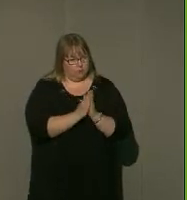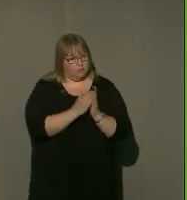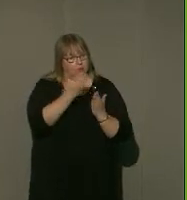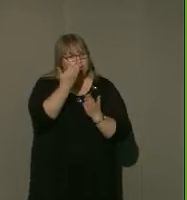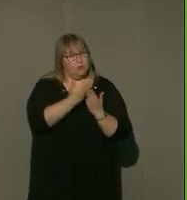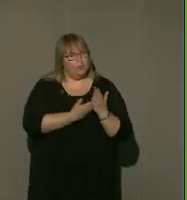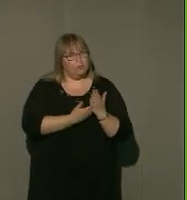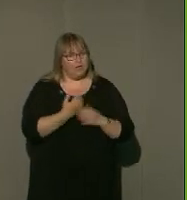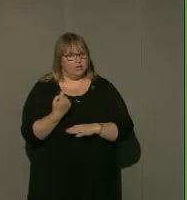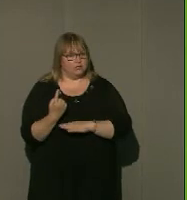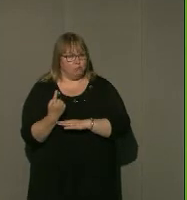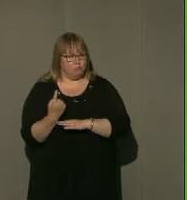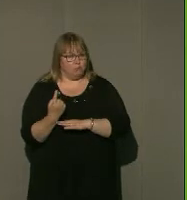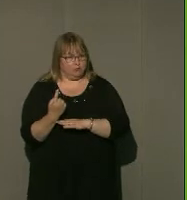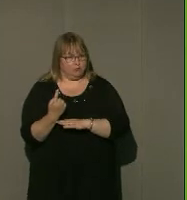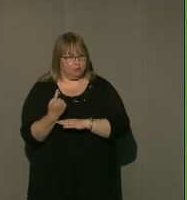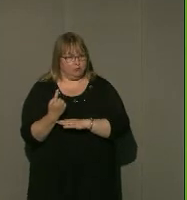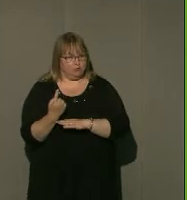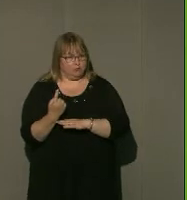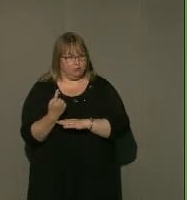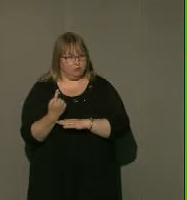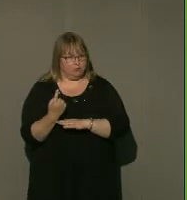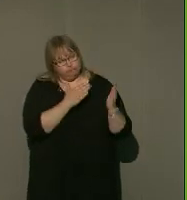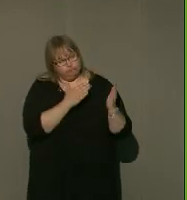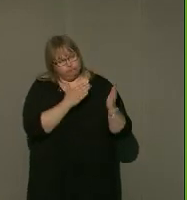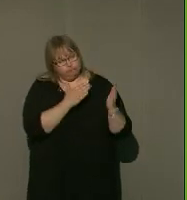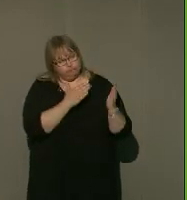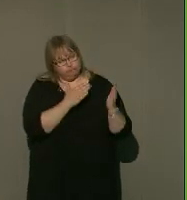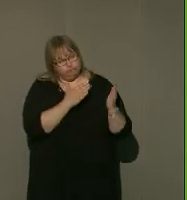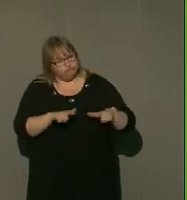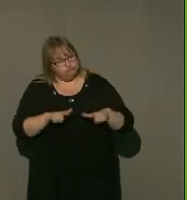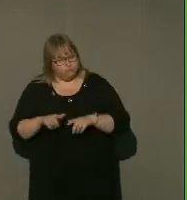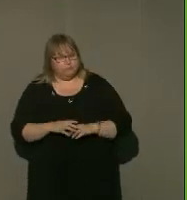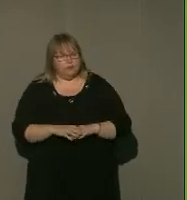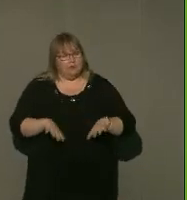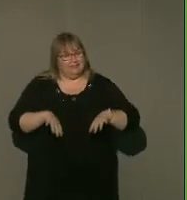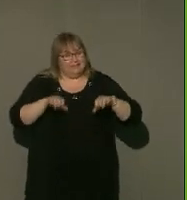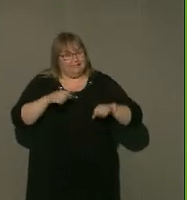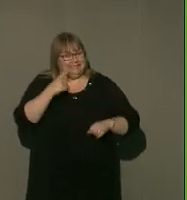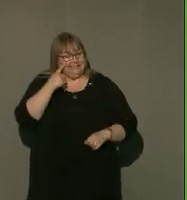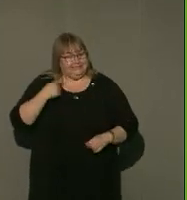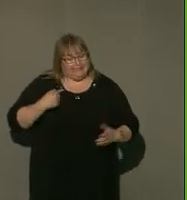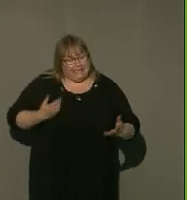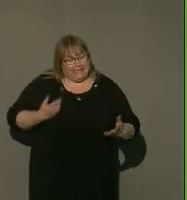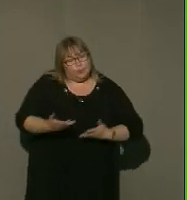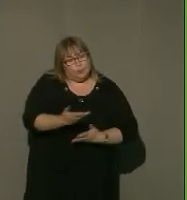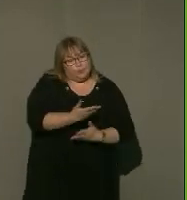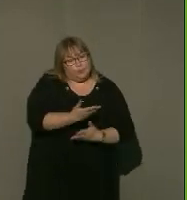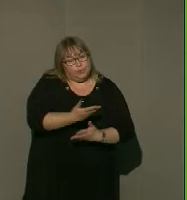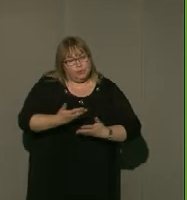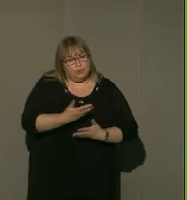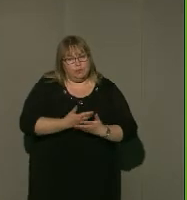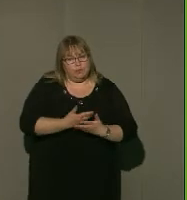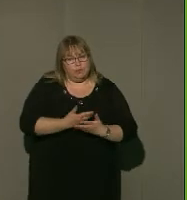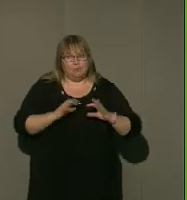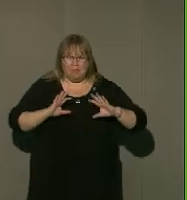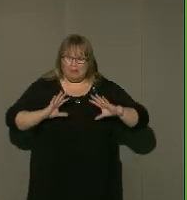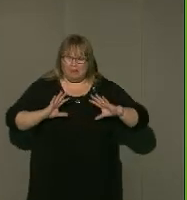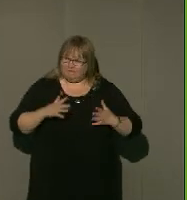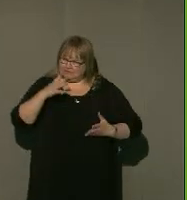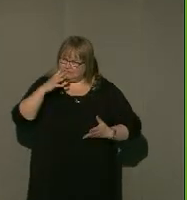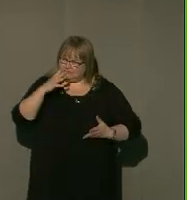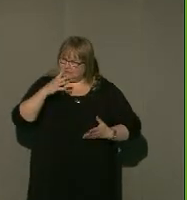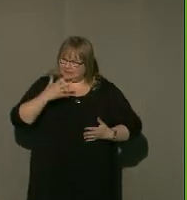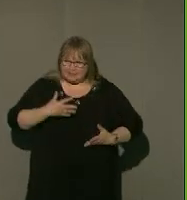page 1 and goes on for several pages. We started discussing that yesterday. We took, I haven't actually counted it up, but around